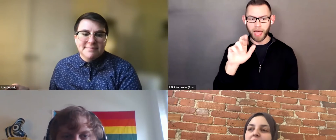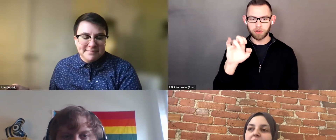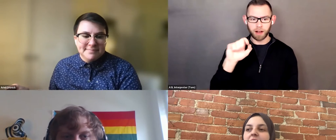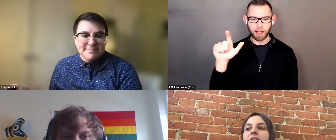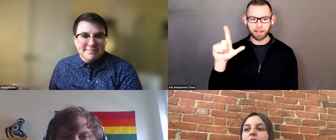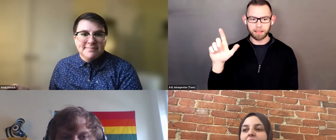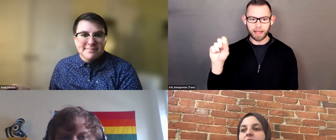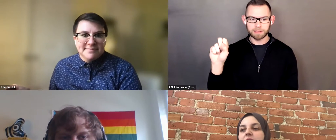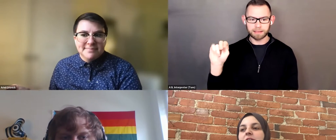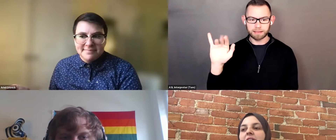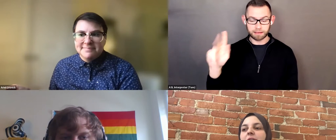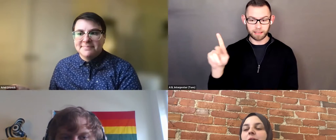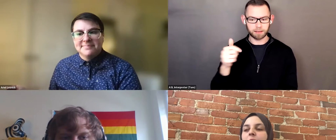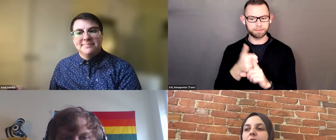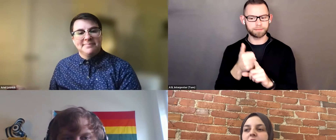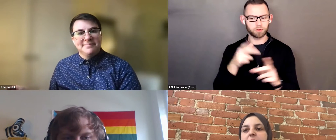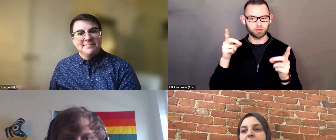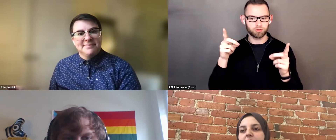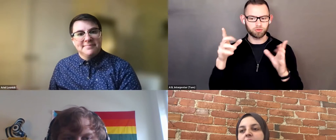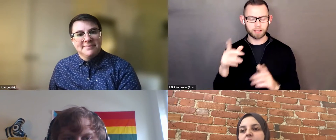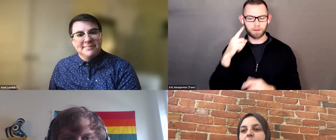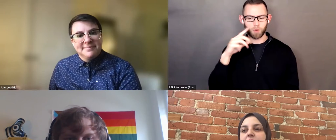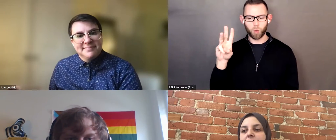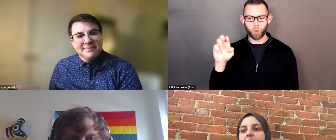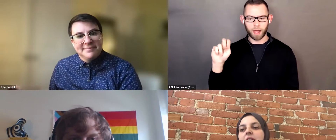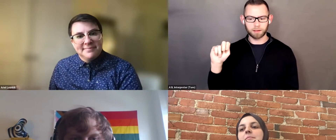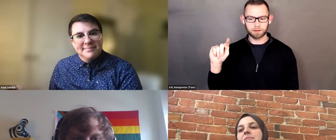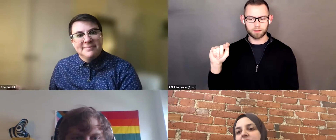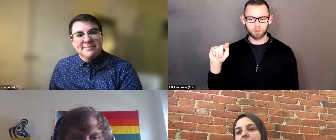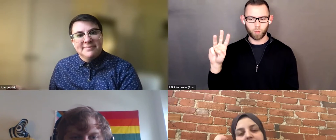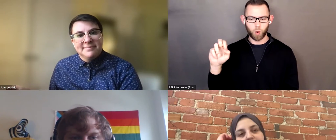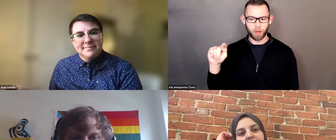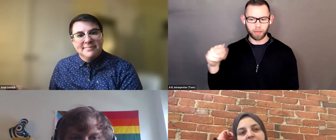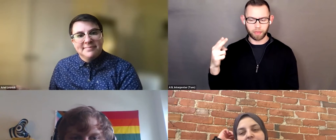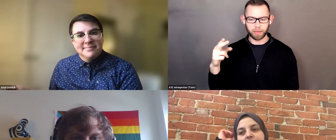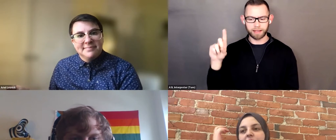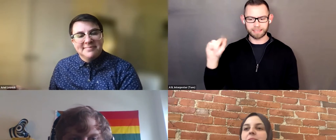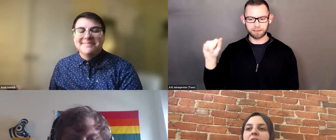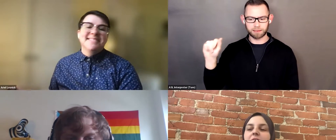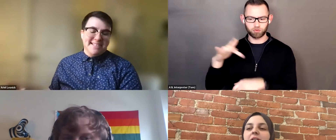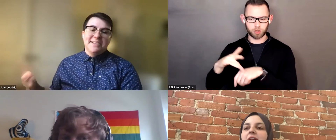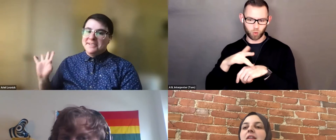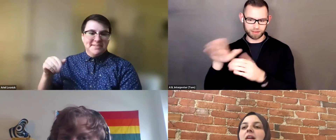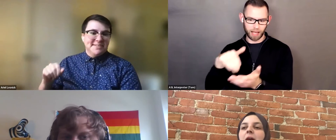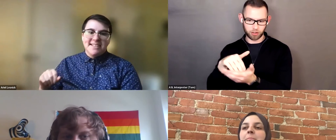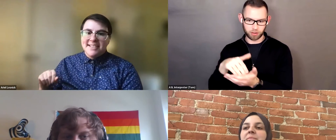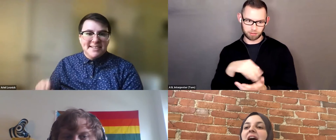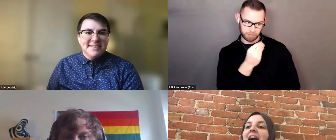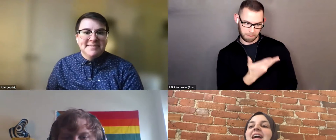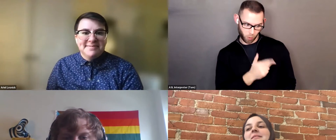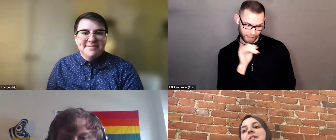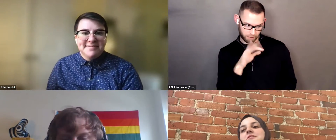but also the director at Wentworth in the Disability Resource Center. And please correct me, Ariel, if I am incorrect.